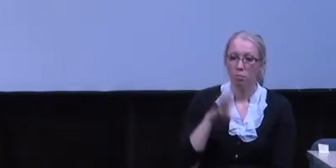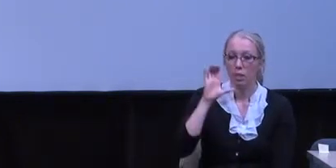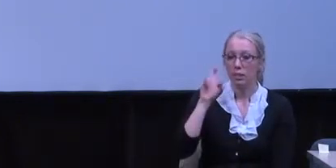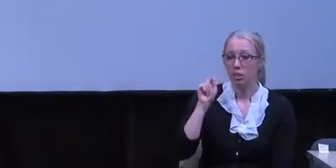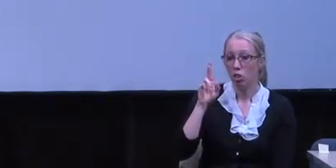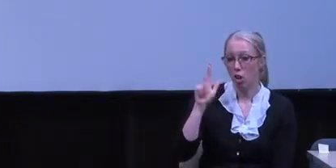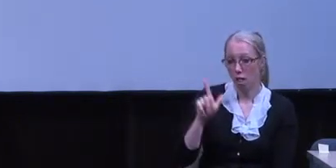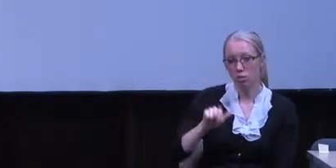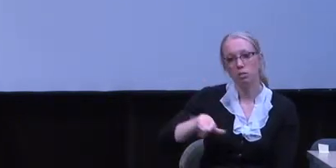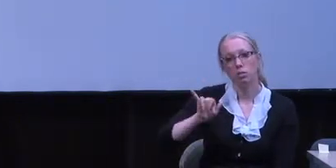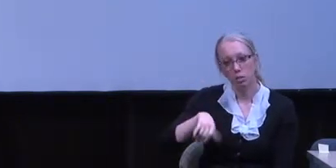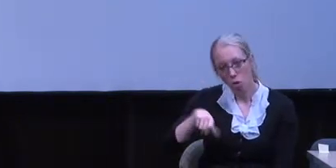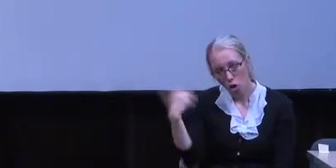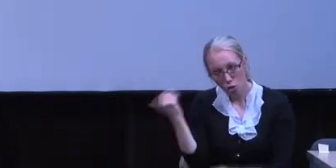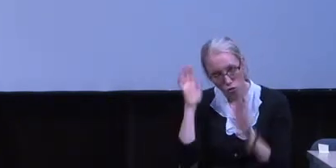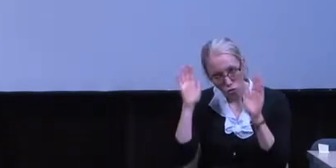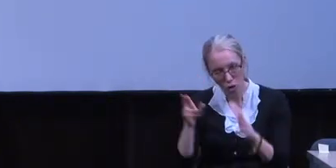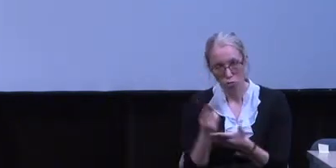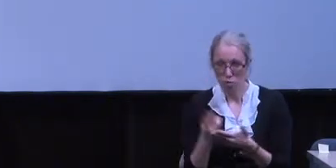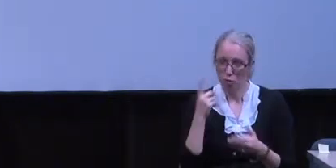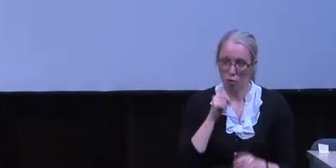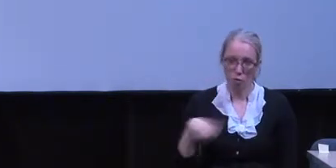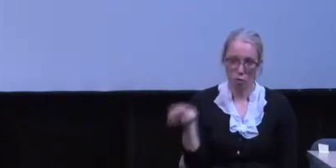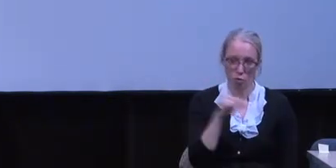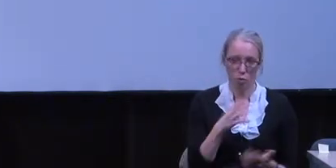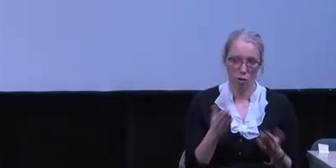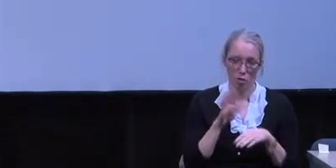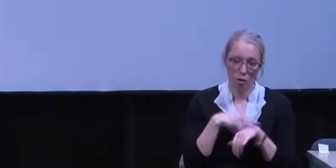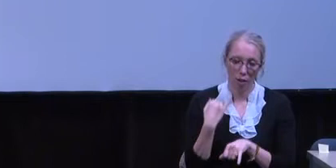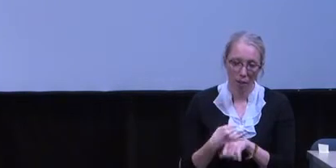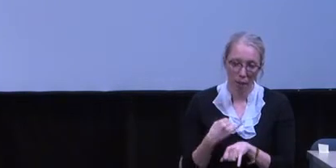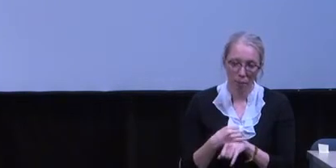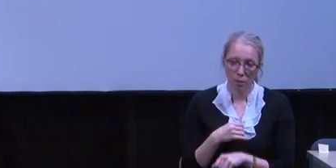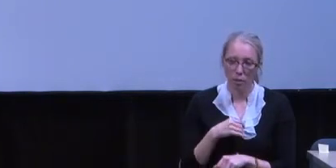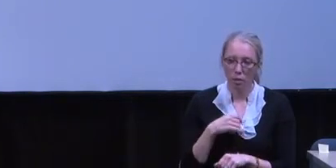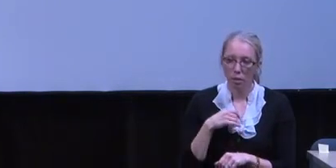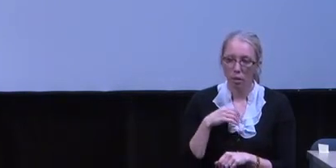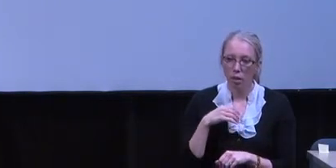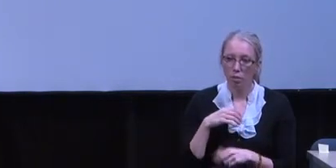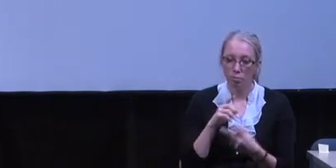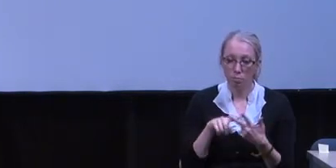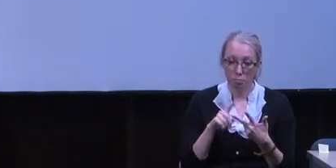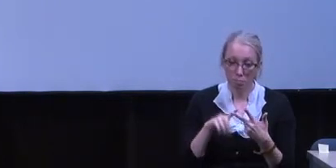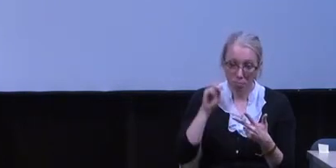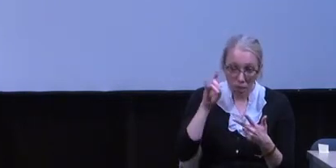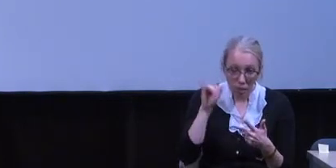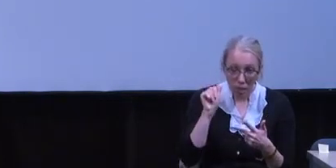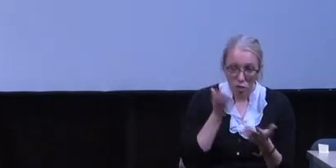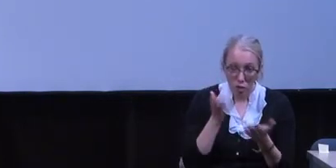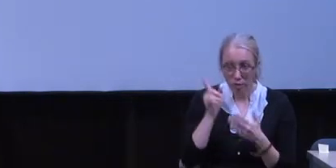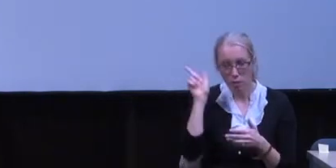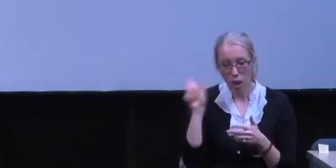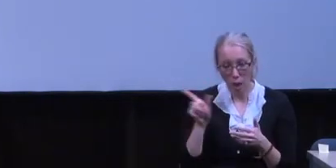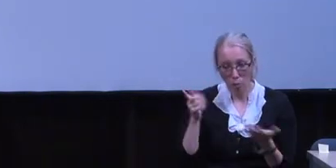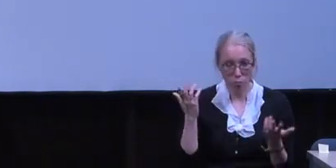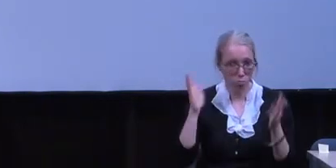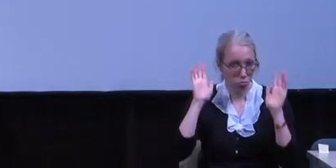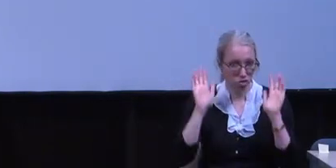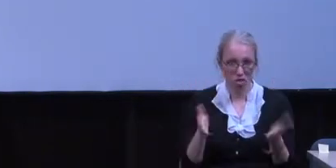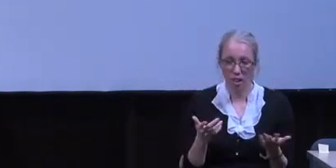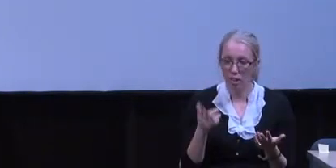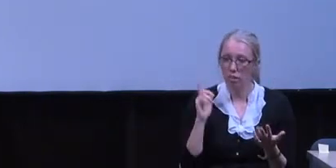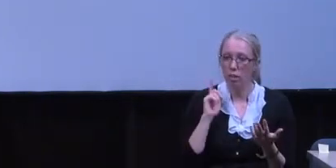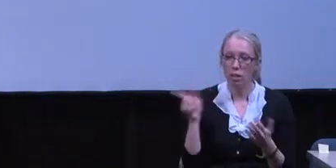CTRL is another great resource for you guys here on campus. Media services in the library, they do all your